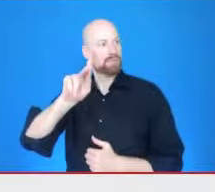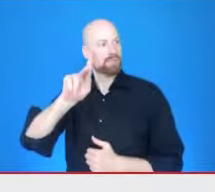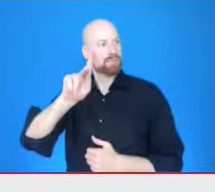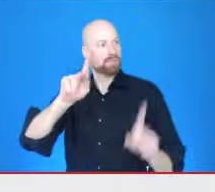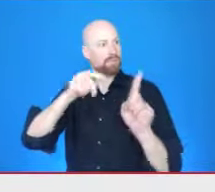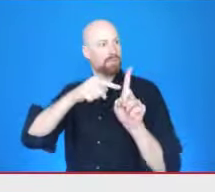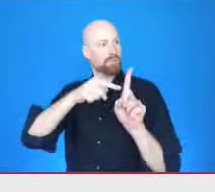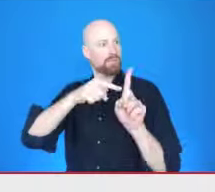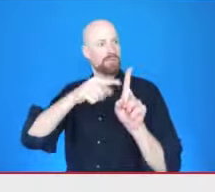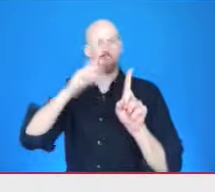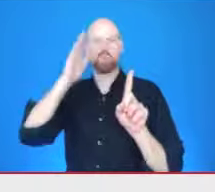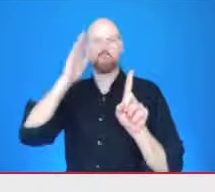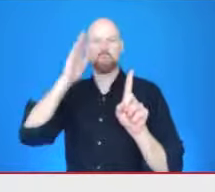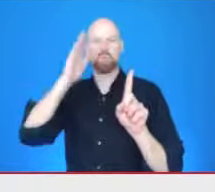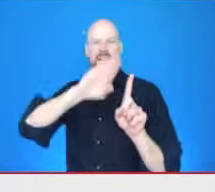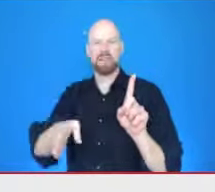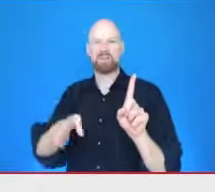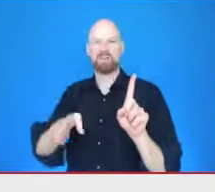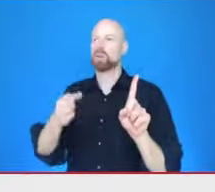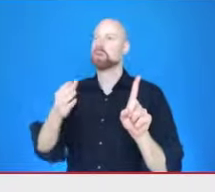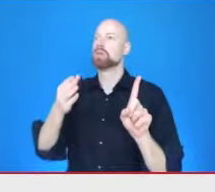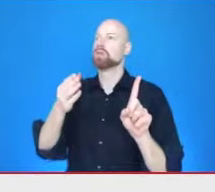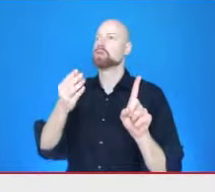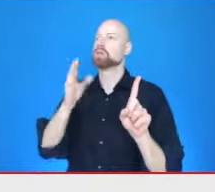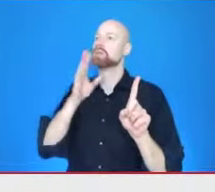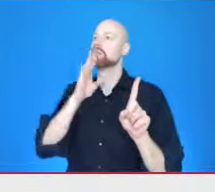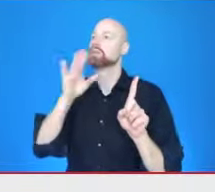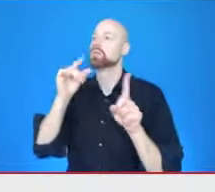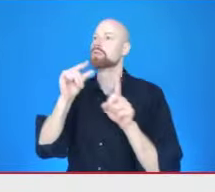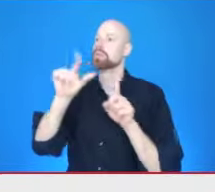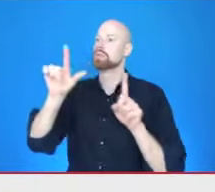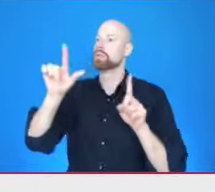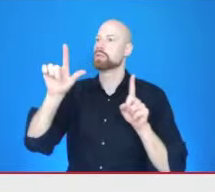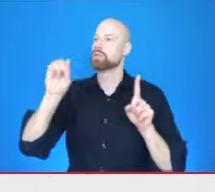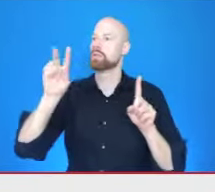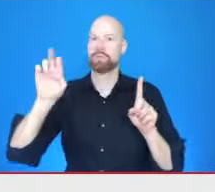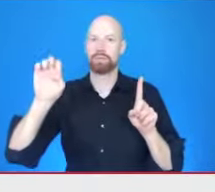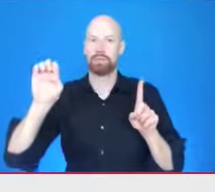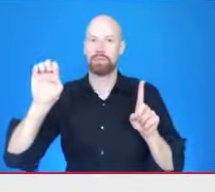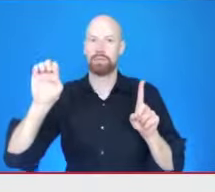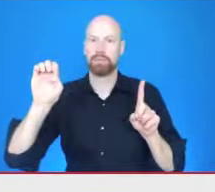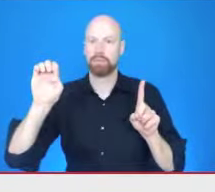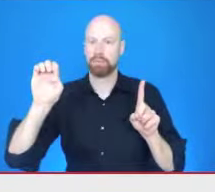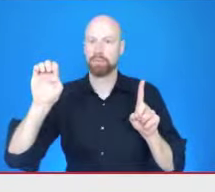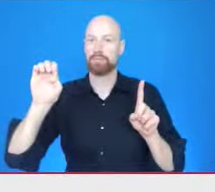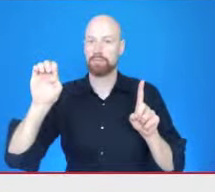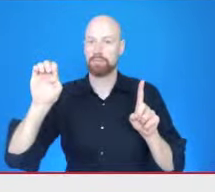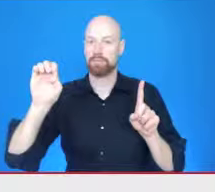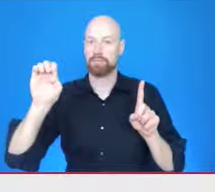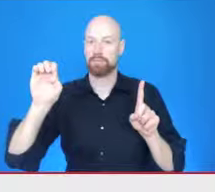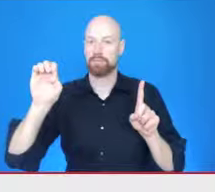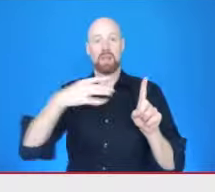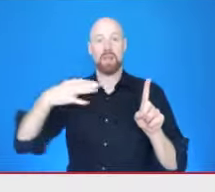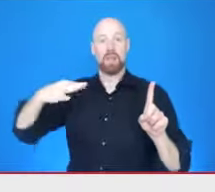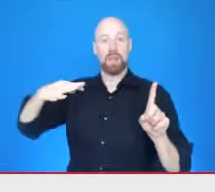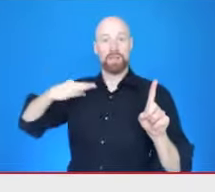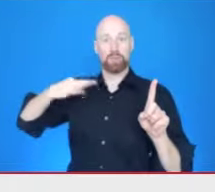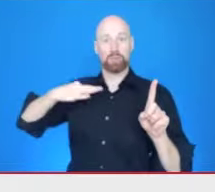so. You see, I used to be Patrick. Growing up, I'd become well-versed in death, but also the things that kill